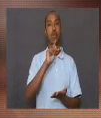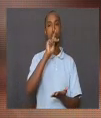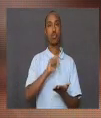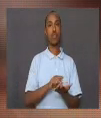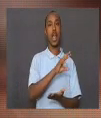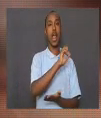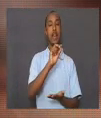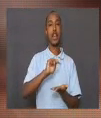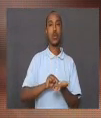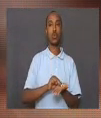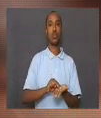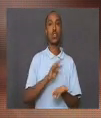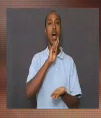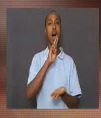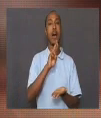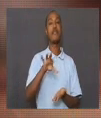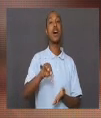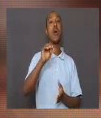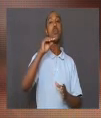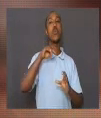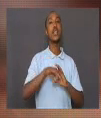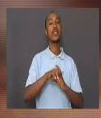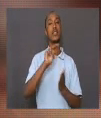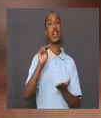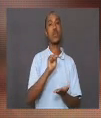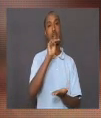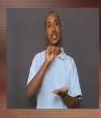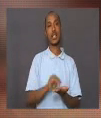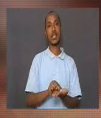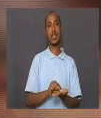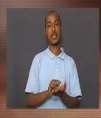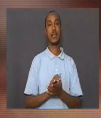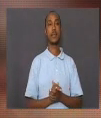Protons and neutrons are found within the nucleus.